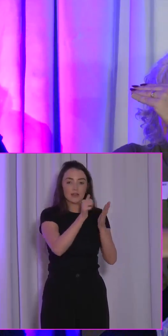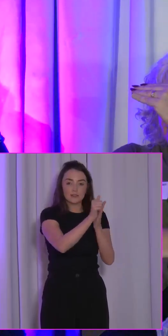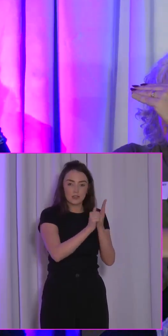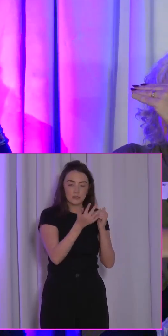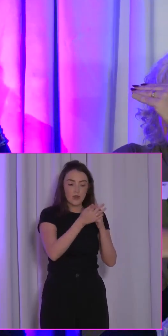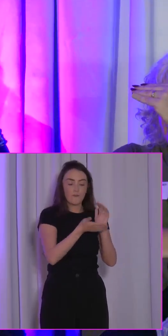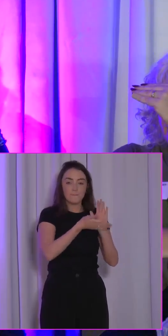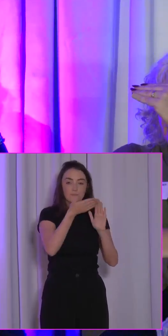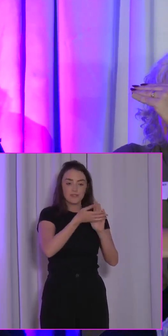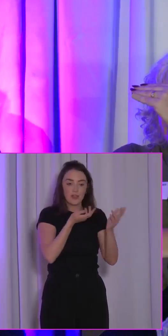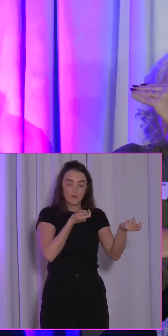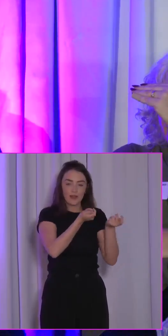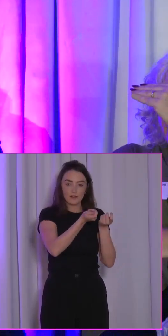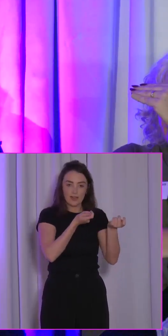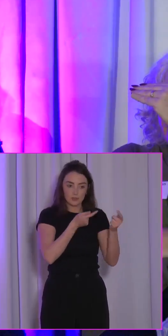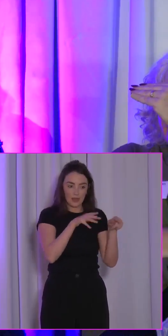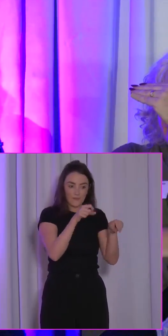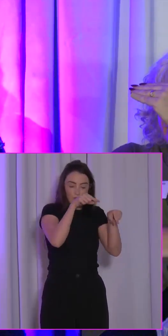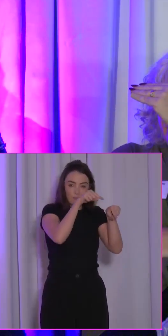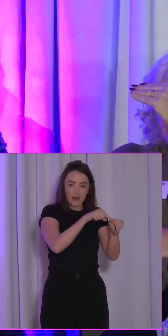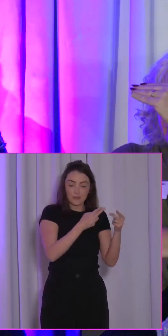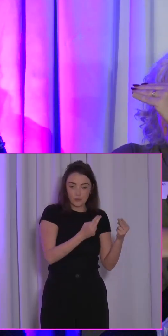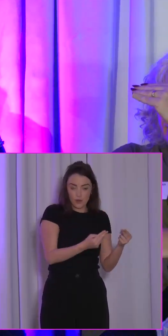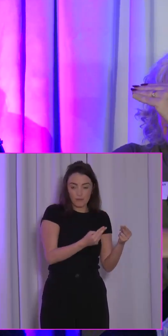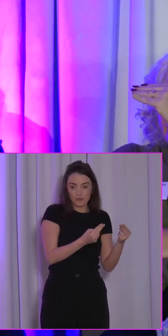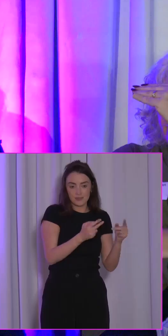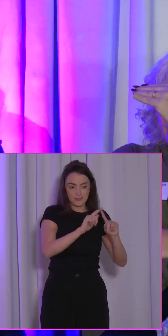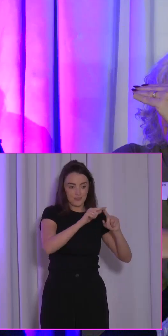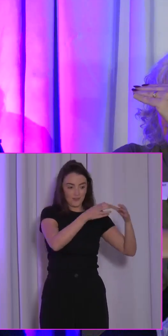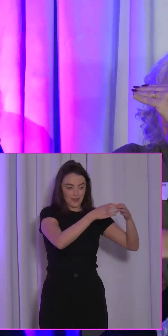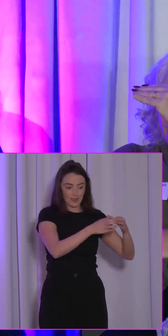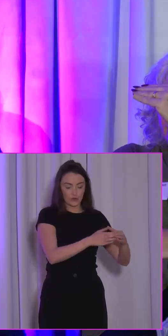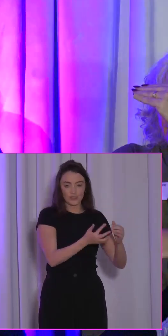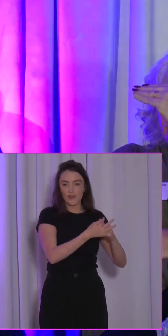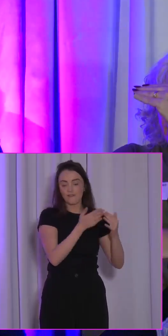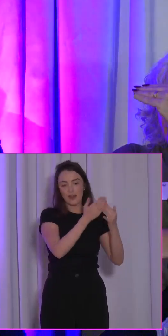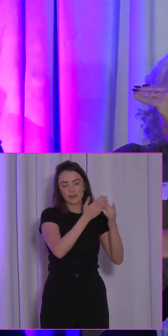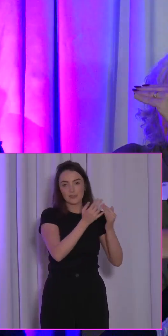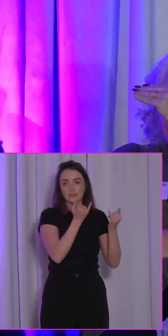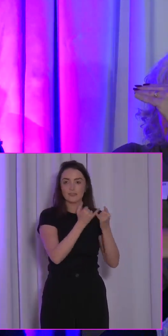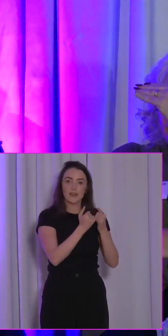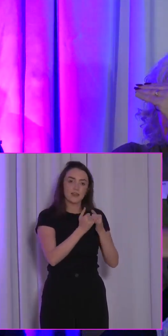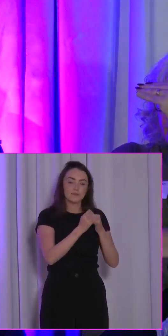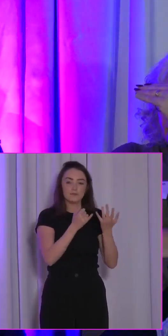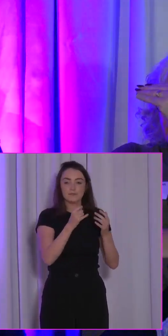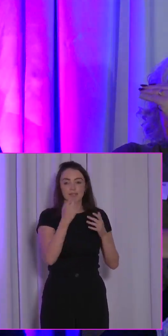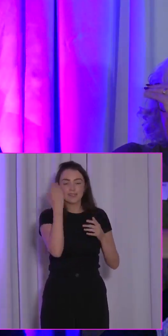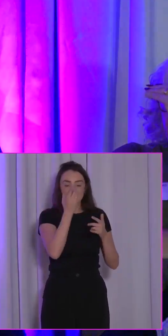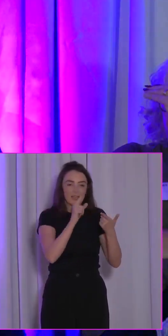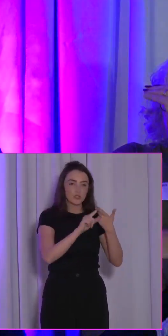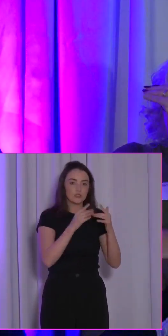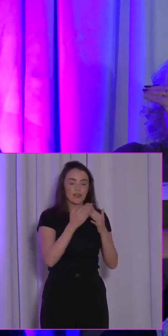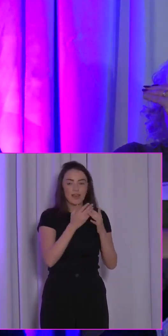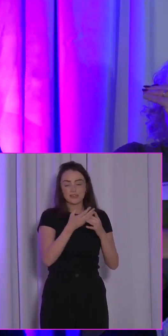building regulations. So we have a compliance requirement there under different categories of access, which include sanitation, access to